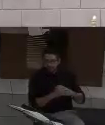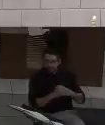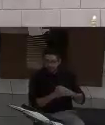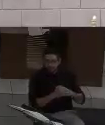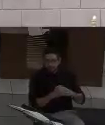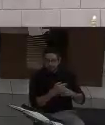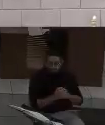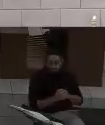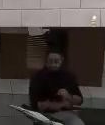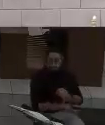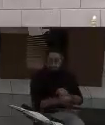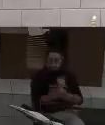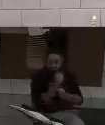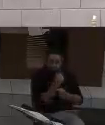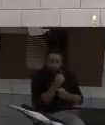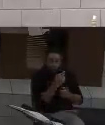bear.